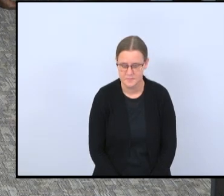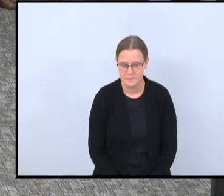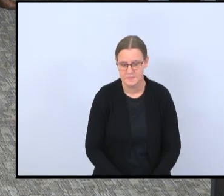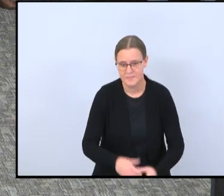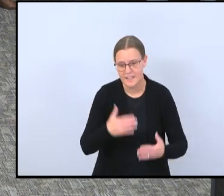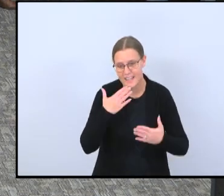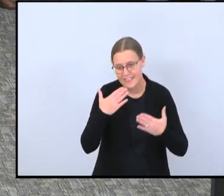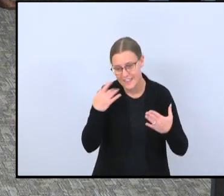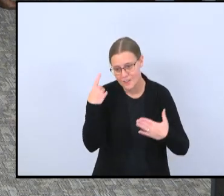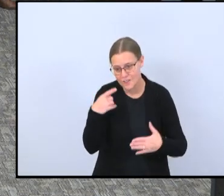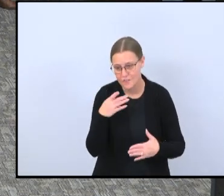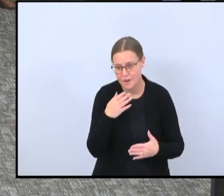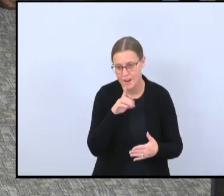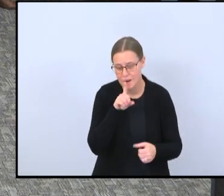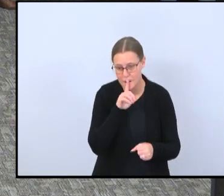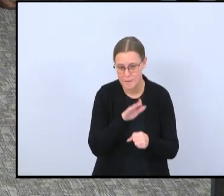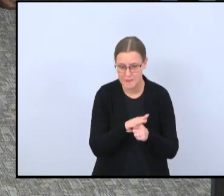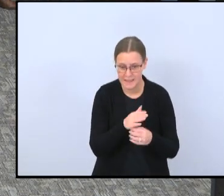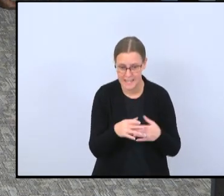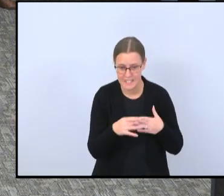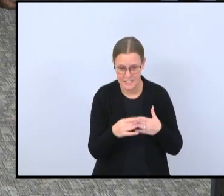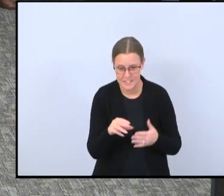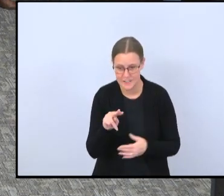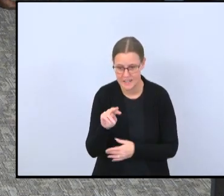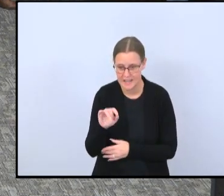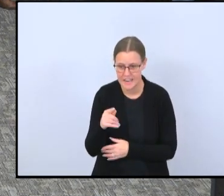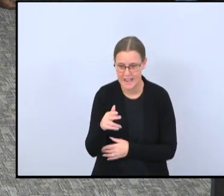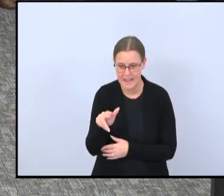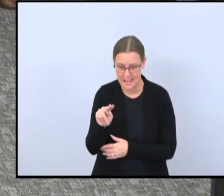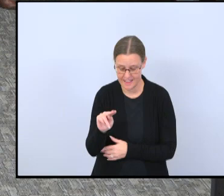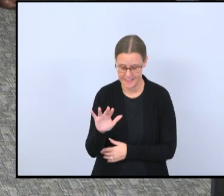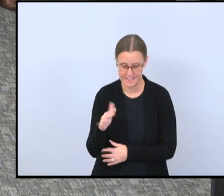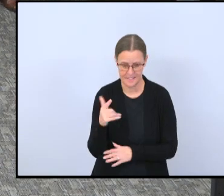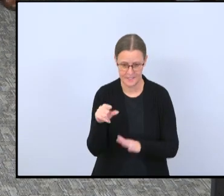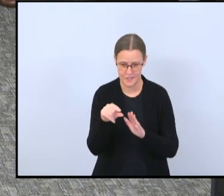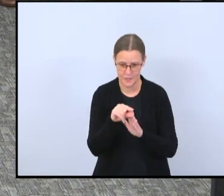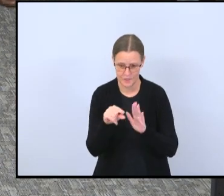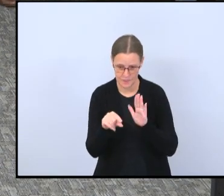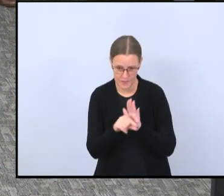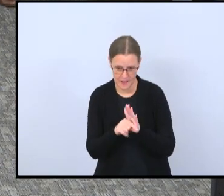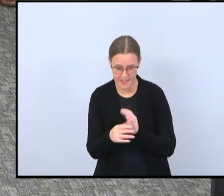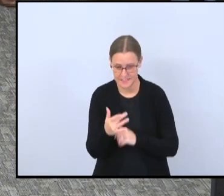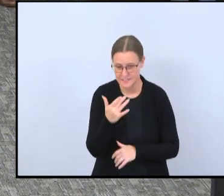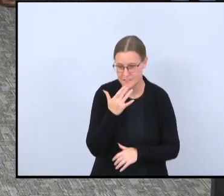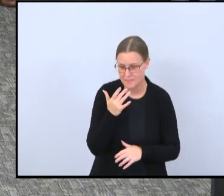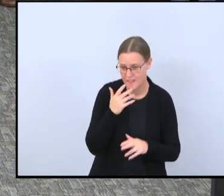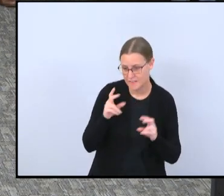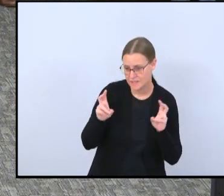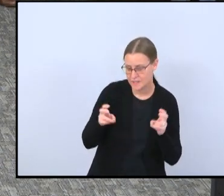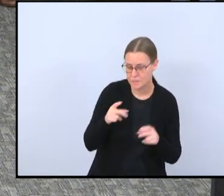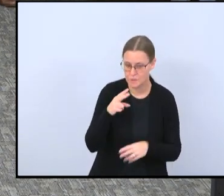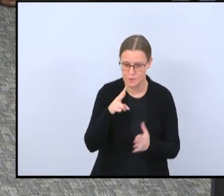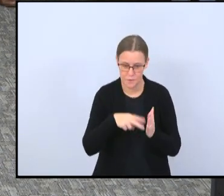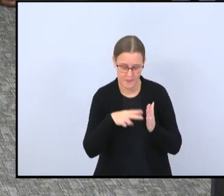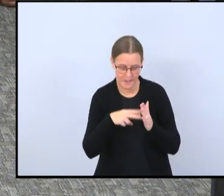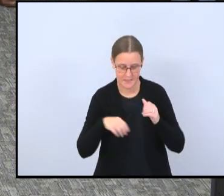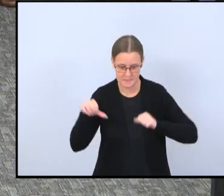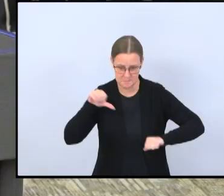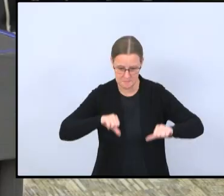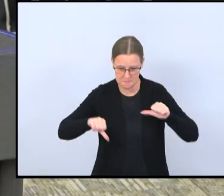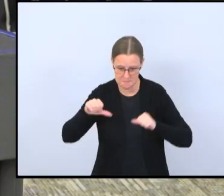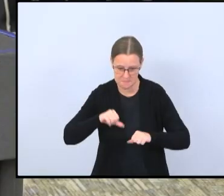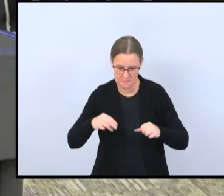And thank you to our pledge leader tonight, Nathan Valdez. Nathan is in the 5th grade. His favorite subjects are reading, science, and